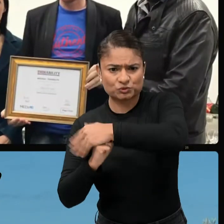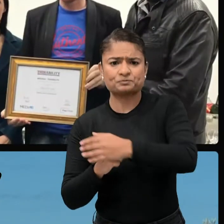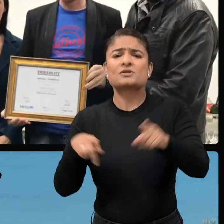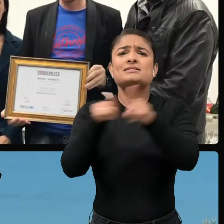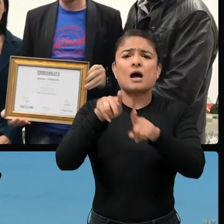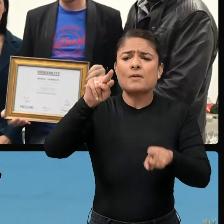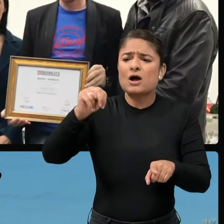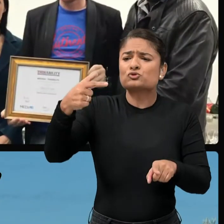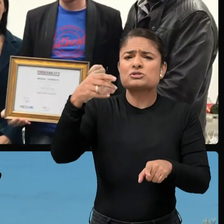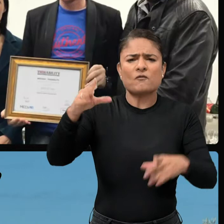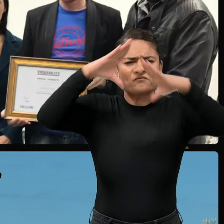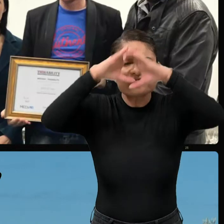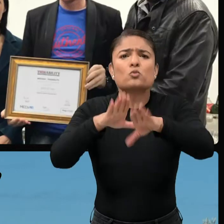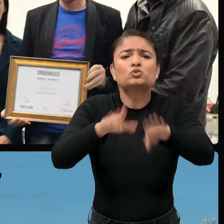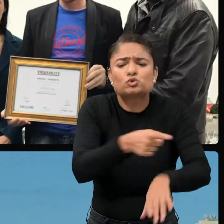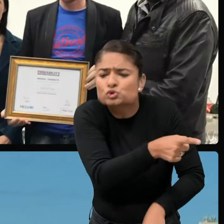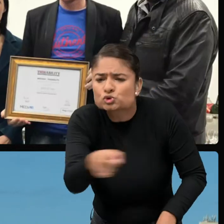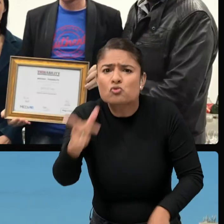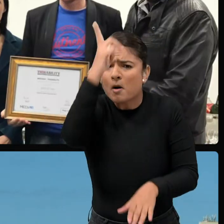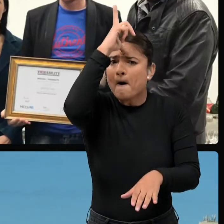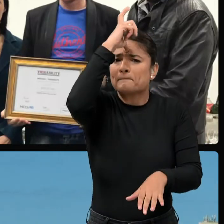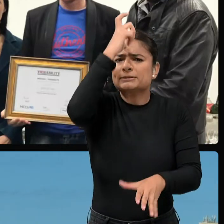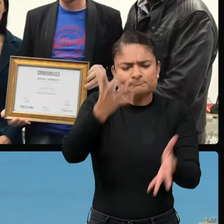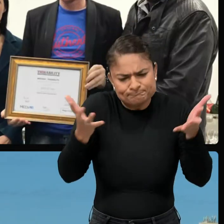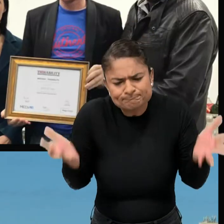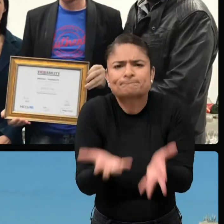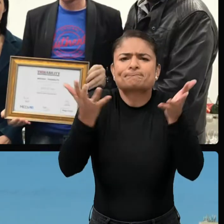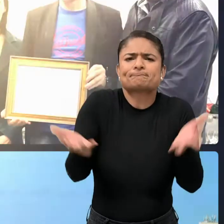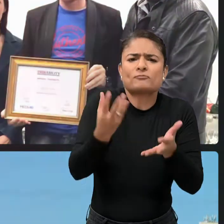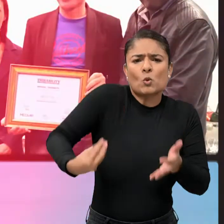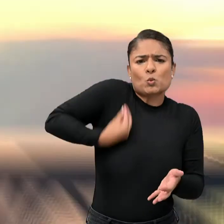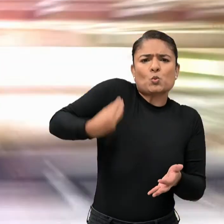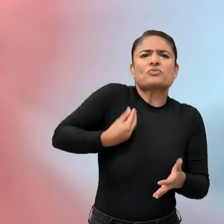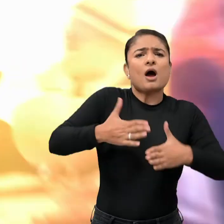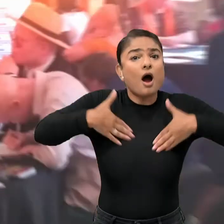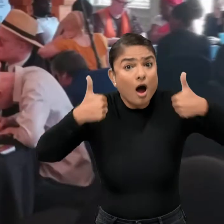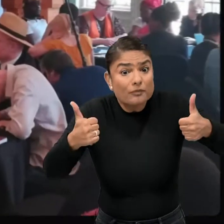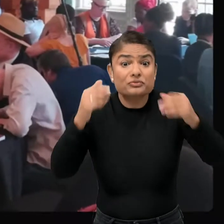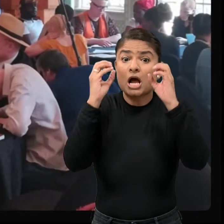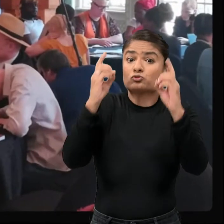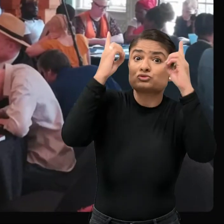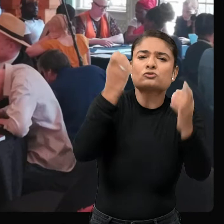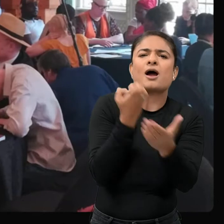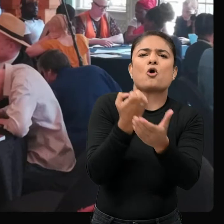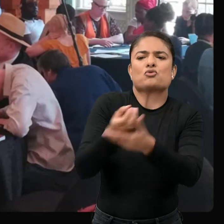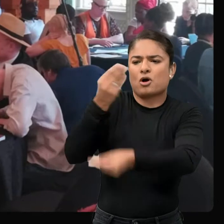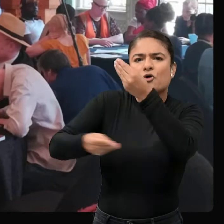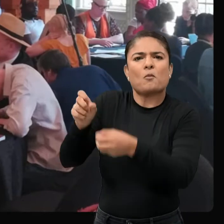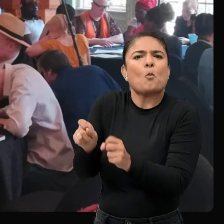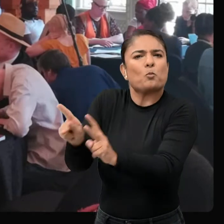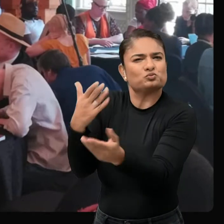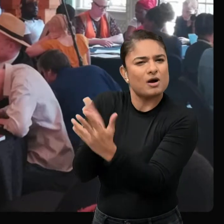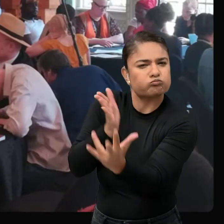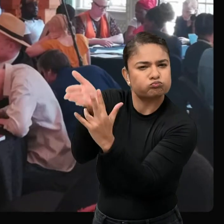an NGO focused on giving children, youth, and mothers of children with albinism access to health, education, and